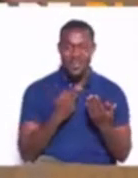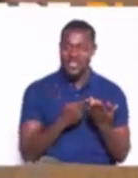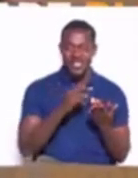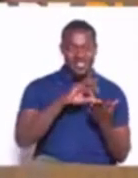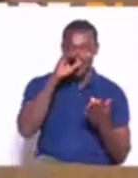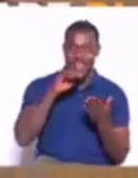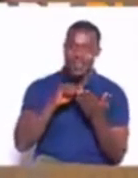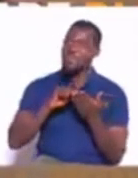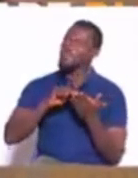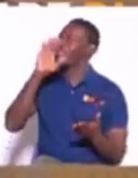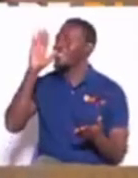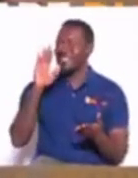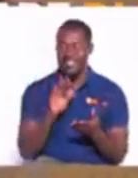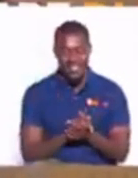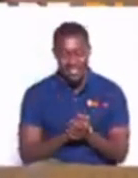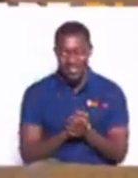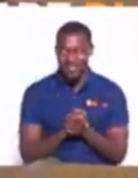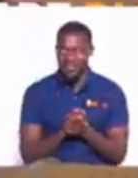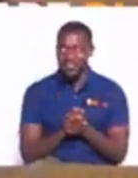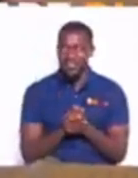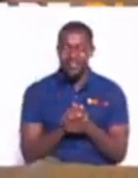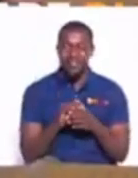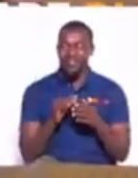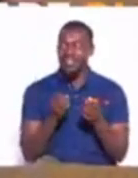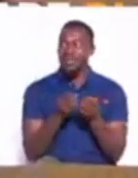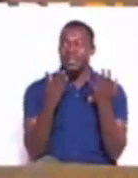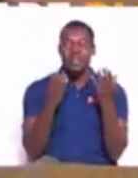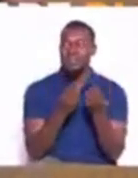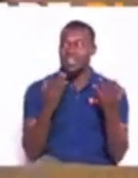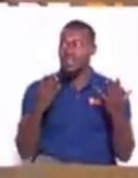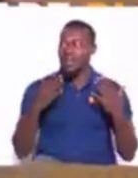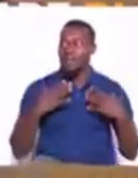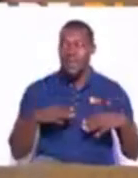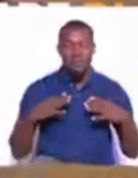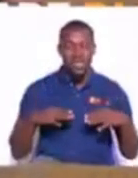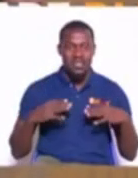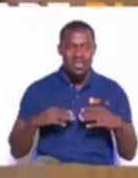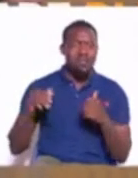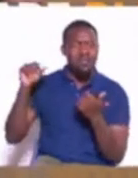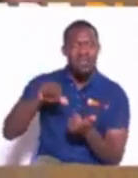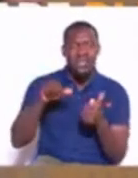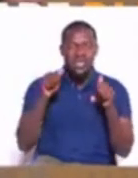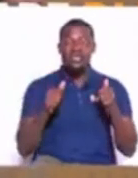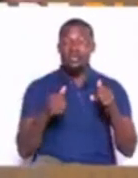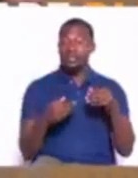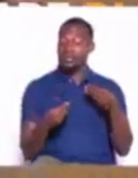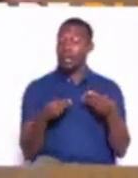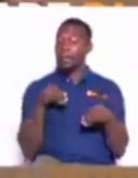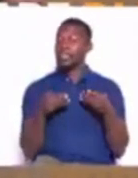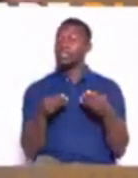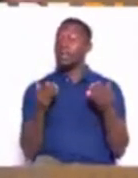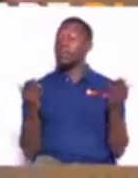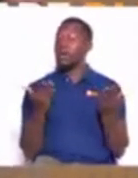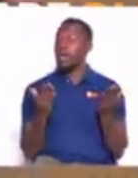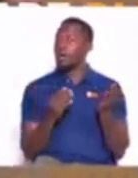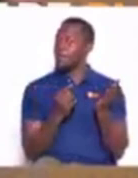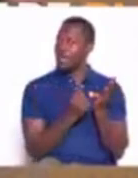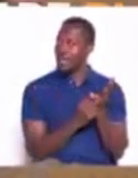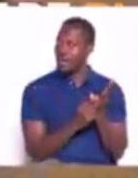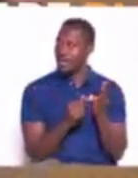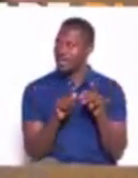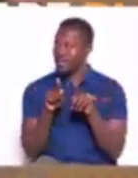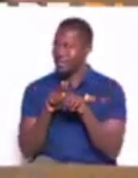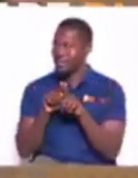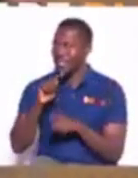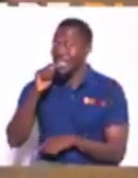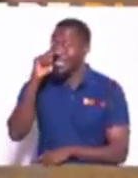I've got a sight before me of people being baptized with disabilities in Uganda. Here's another site with people being